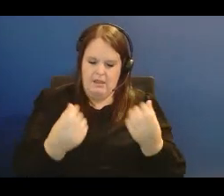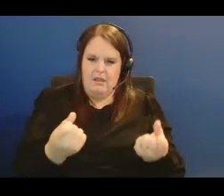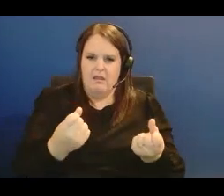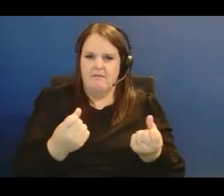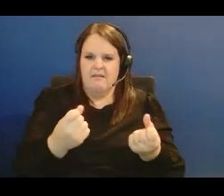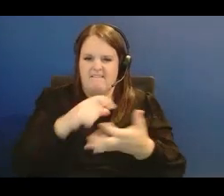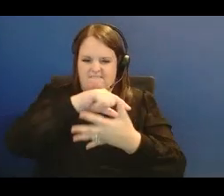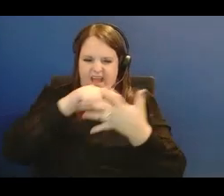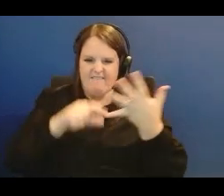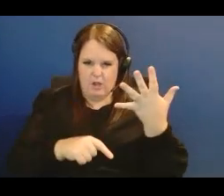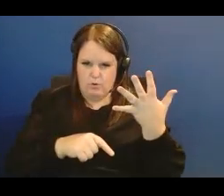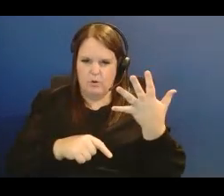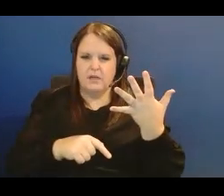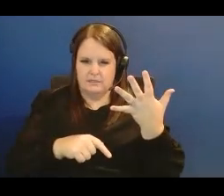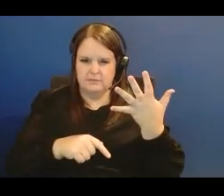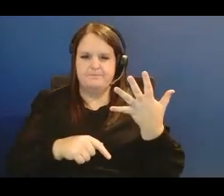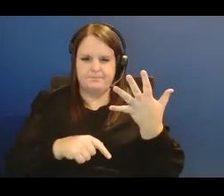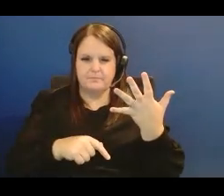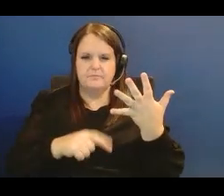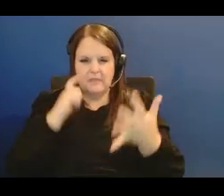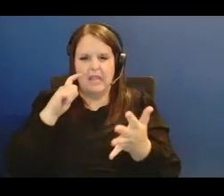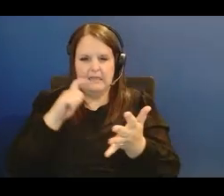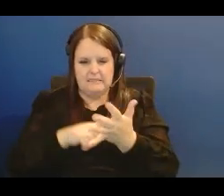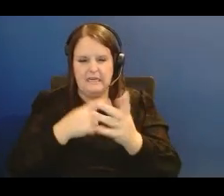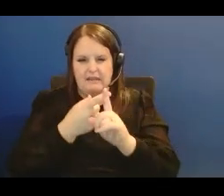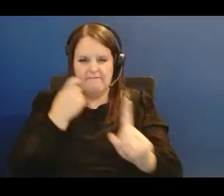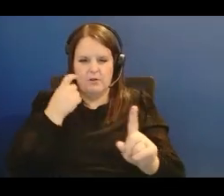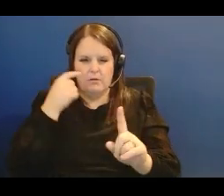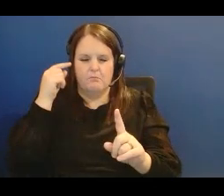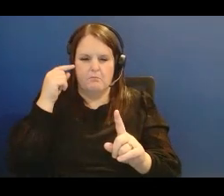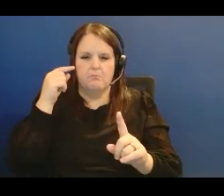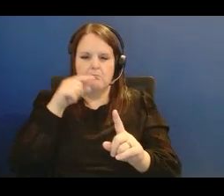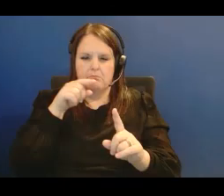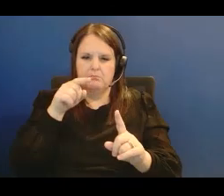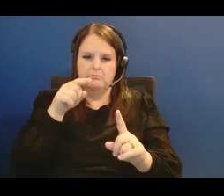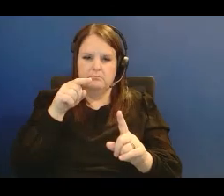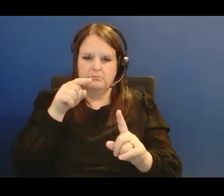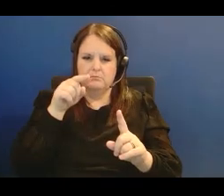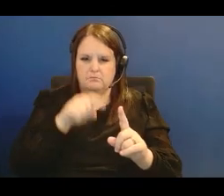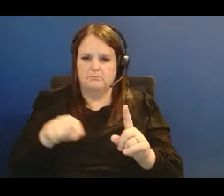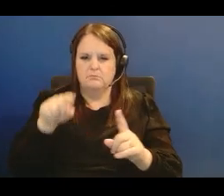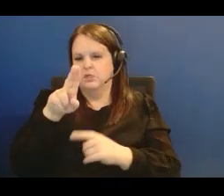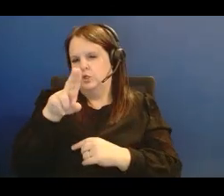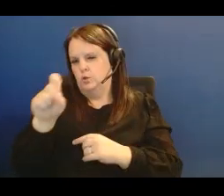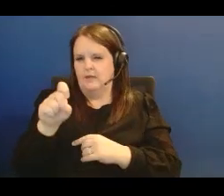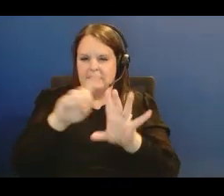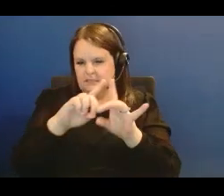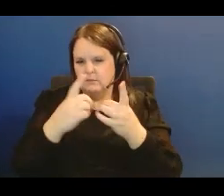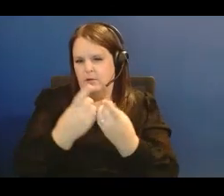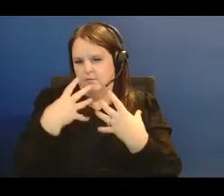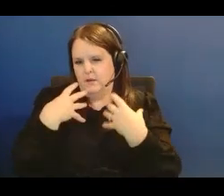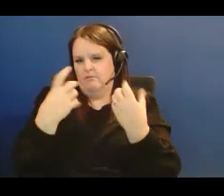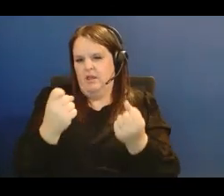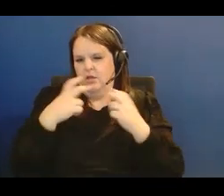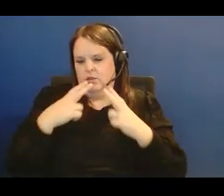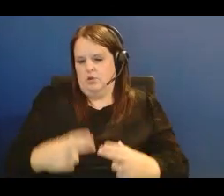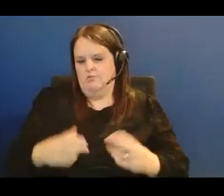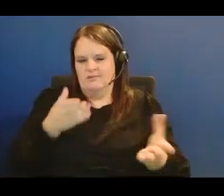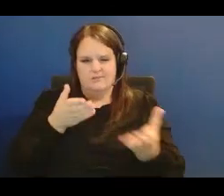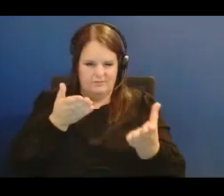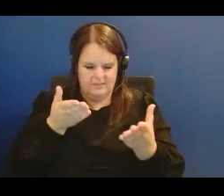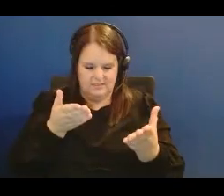5 categories as identified by the United States Department of Health and Human Services